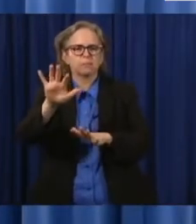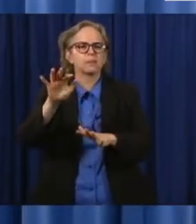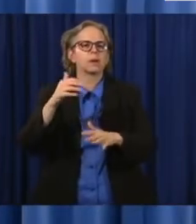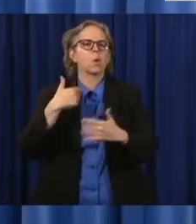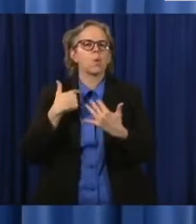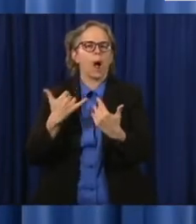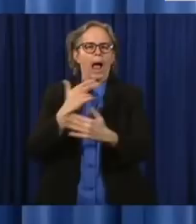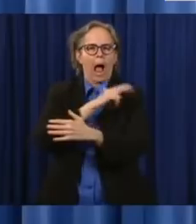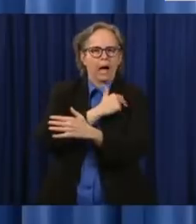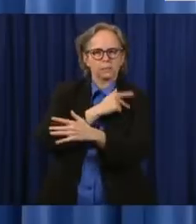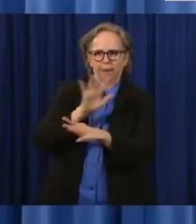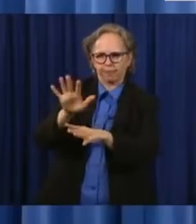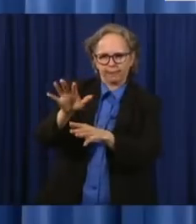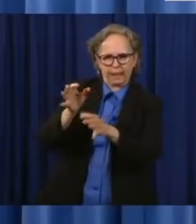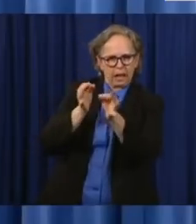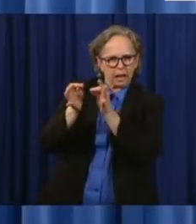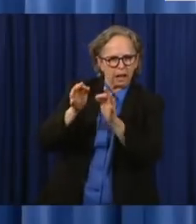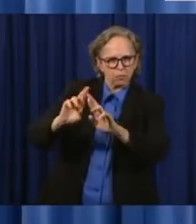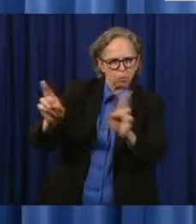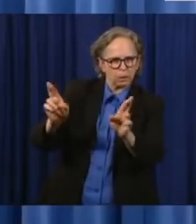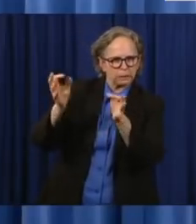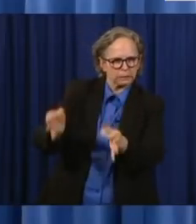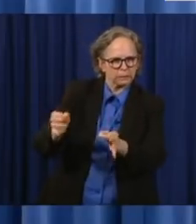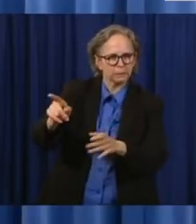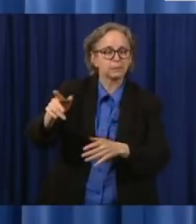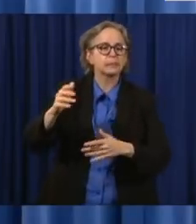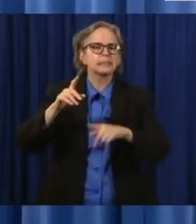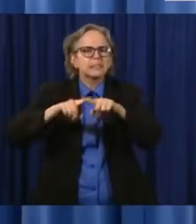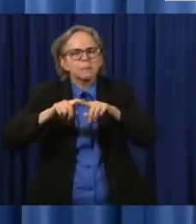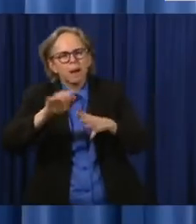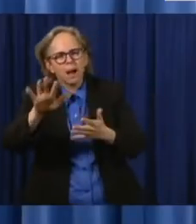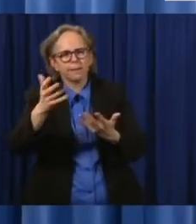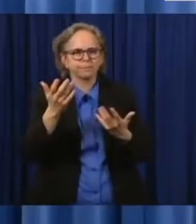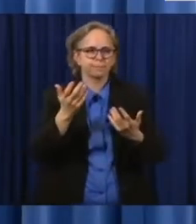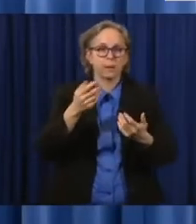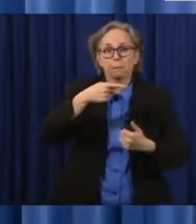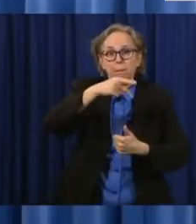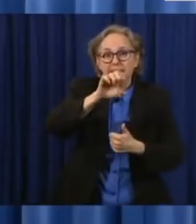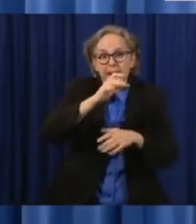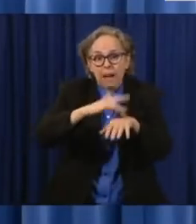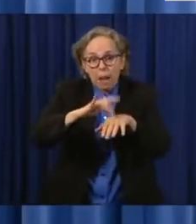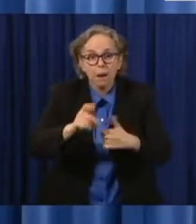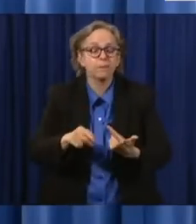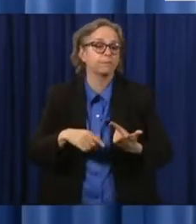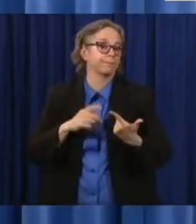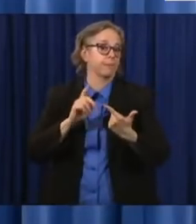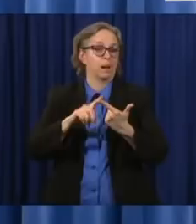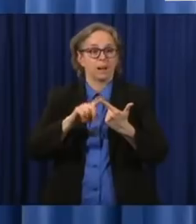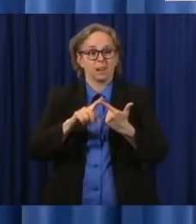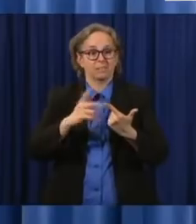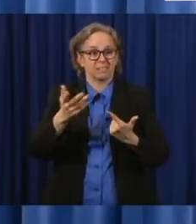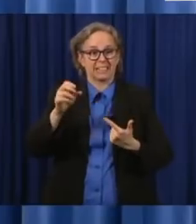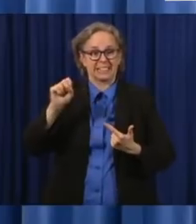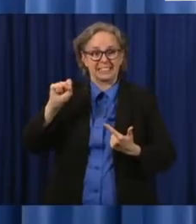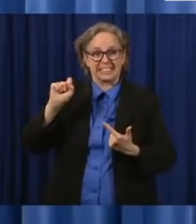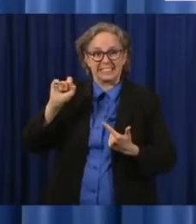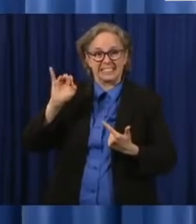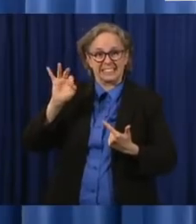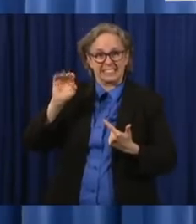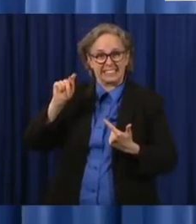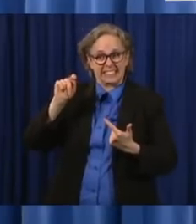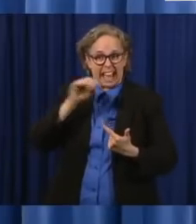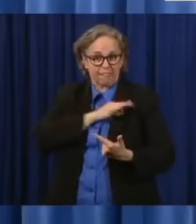data in regard to PPE and what impact the surgeries are having on them, but also we have to look